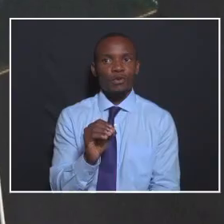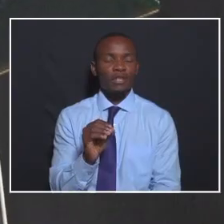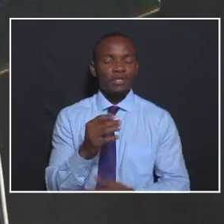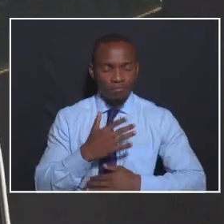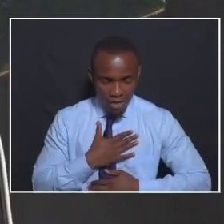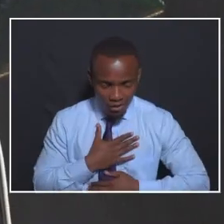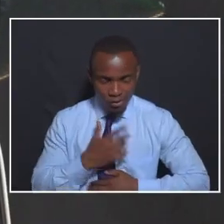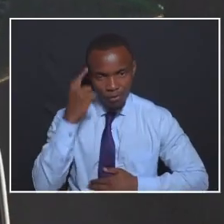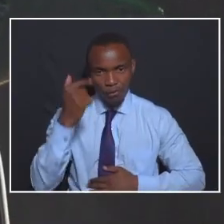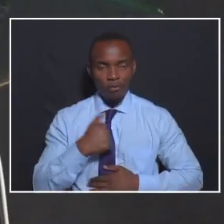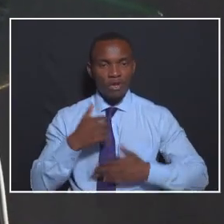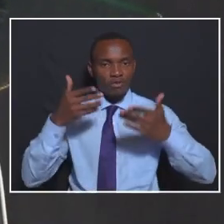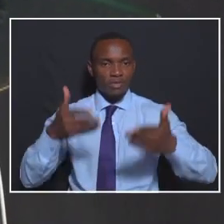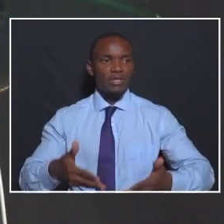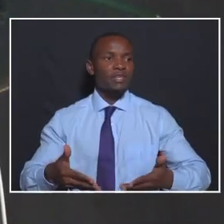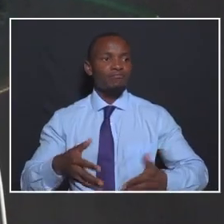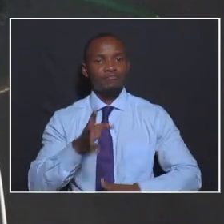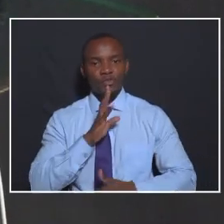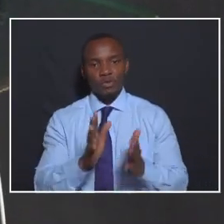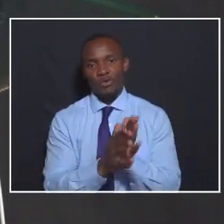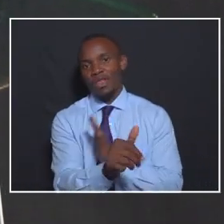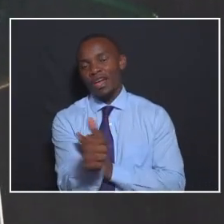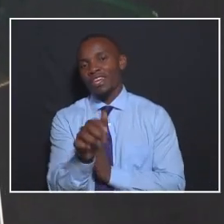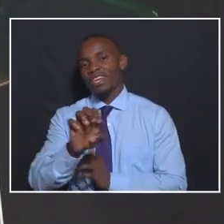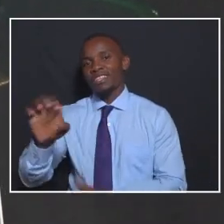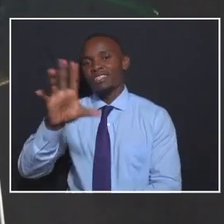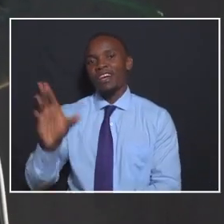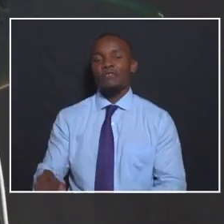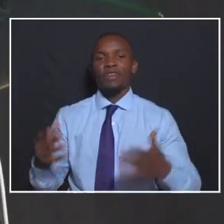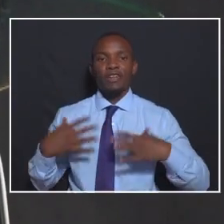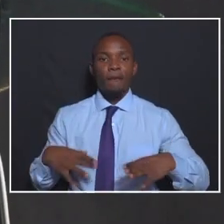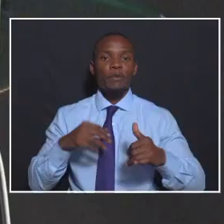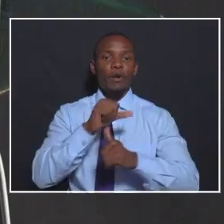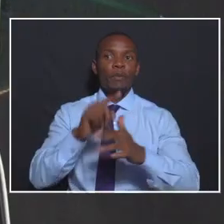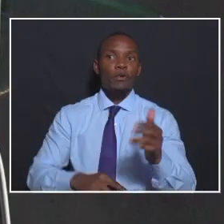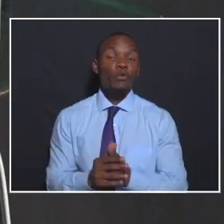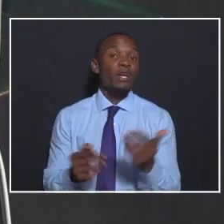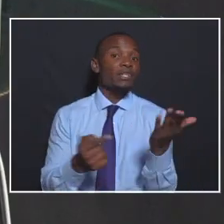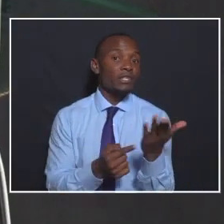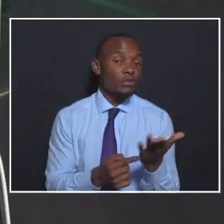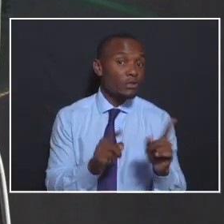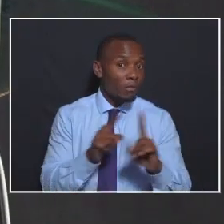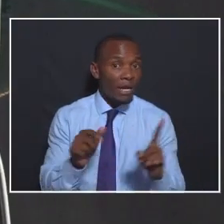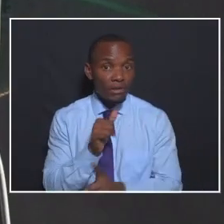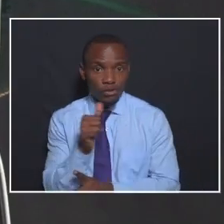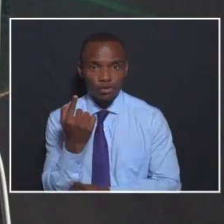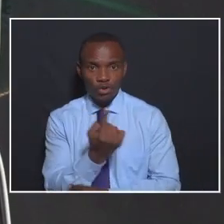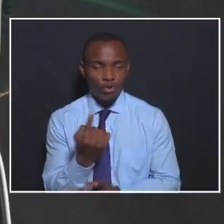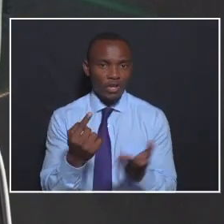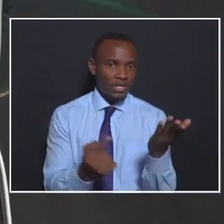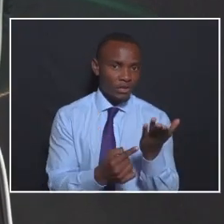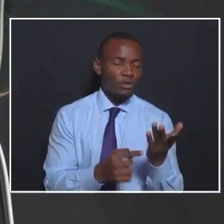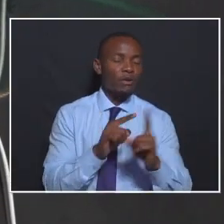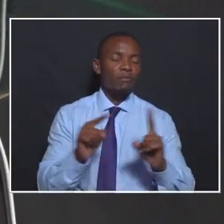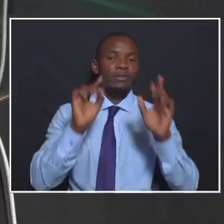be here to speak to fellow East Africans about this technology, but not only the technology, the importance